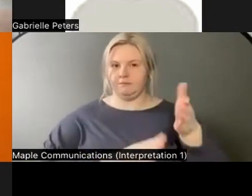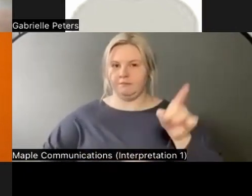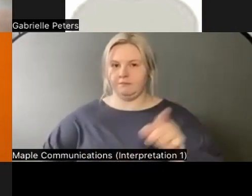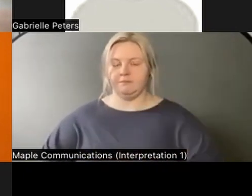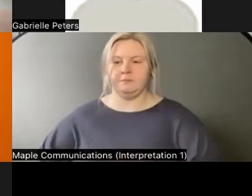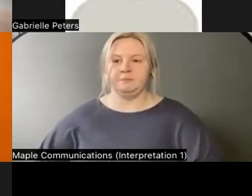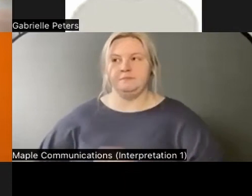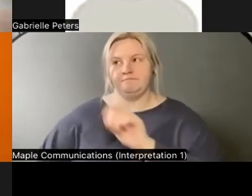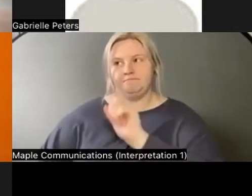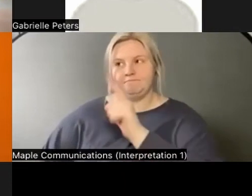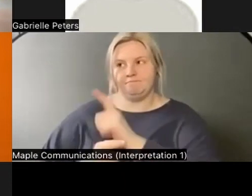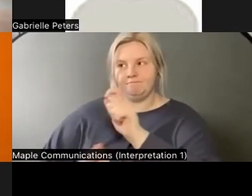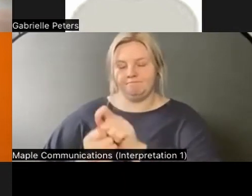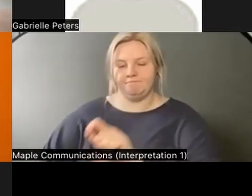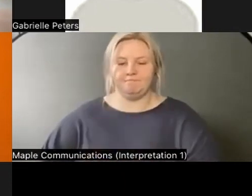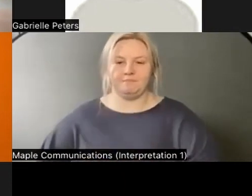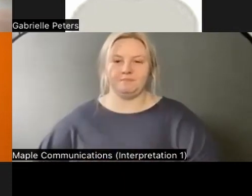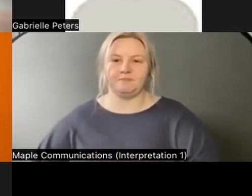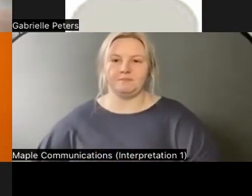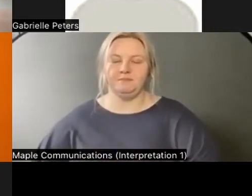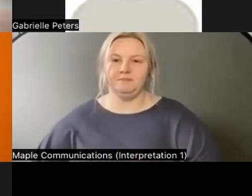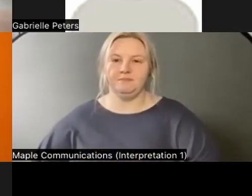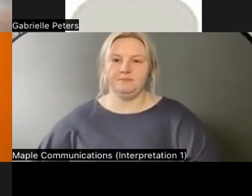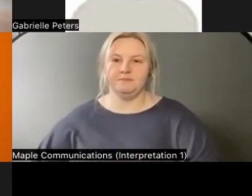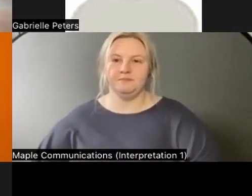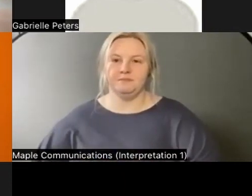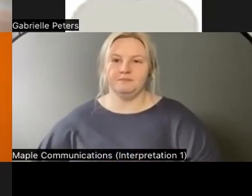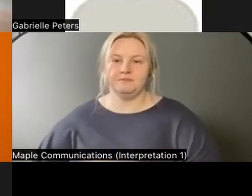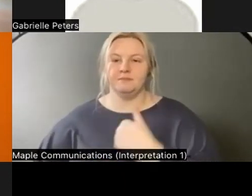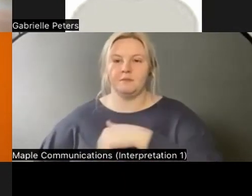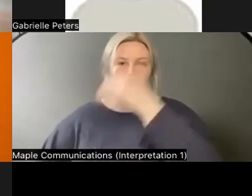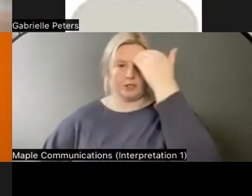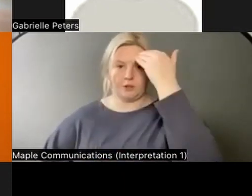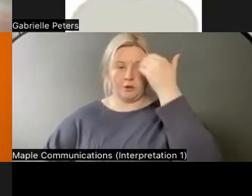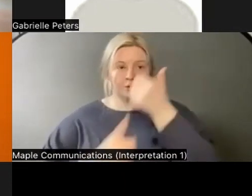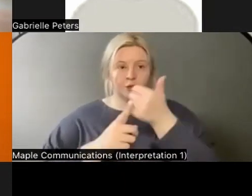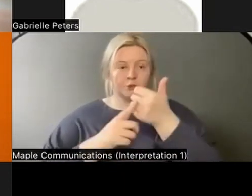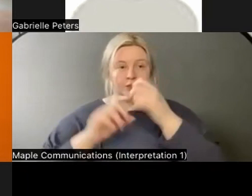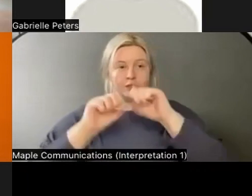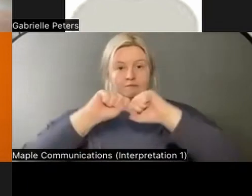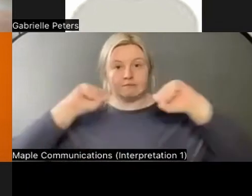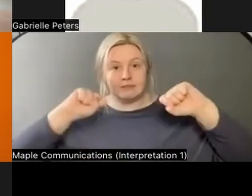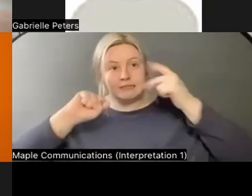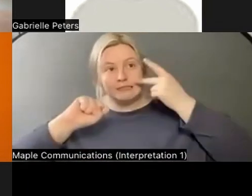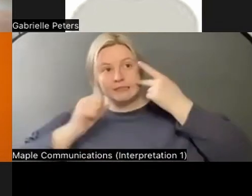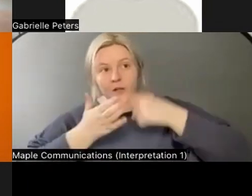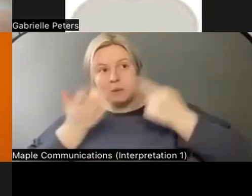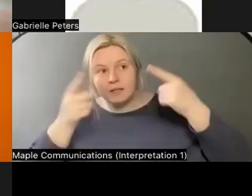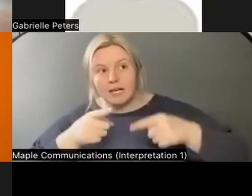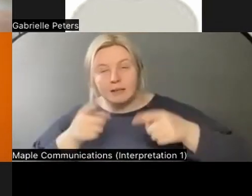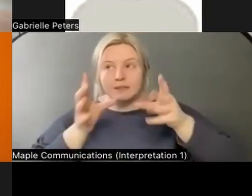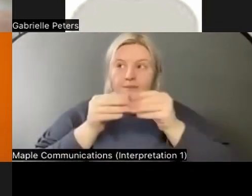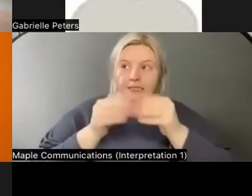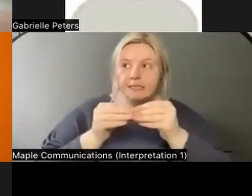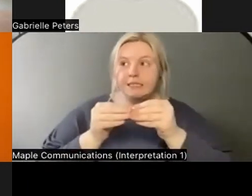Exactly. We know that you just want to see behind the curtain on all of the conferences and panels